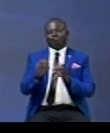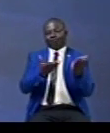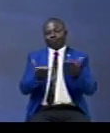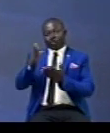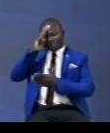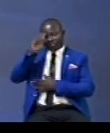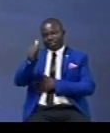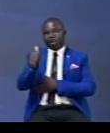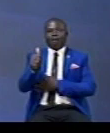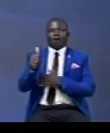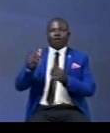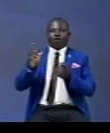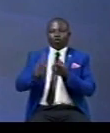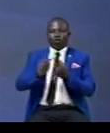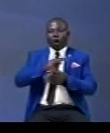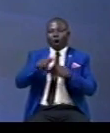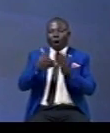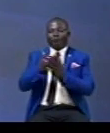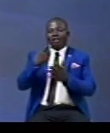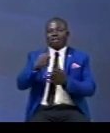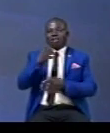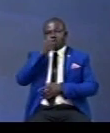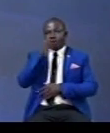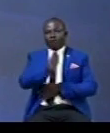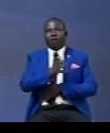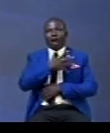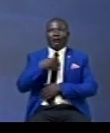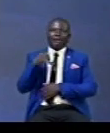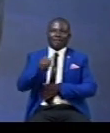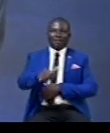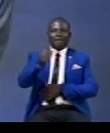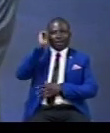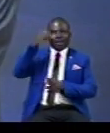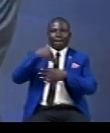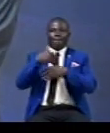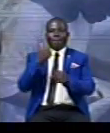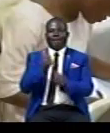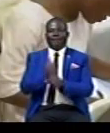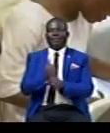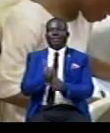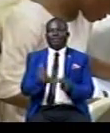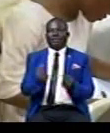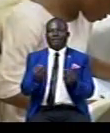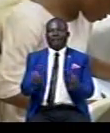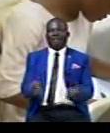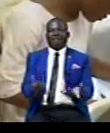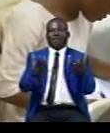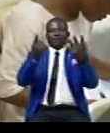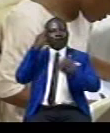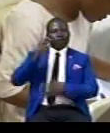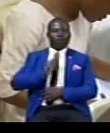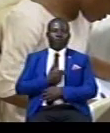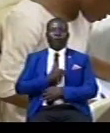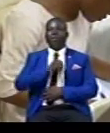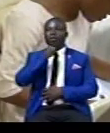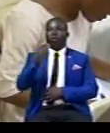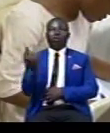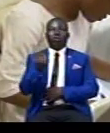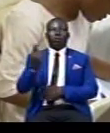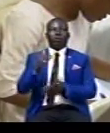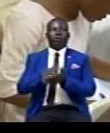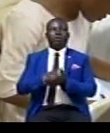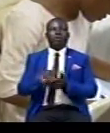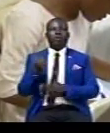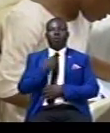all the evils, and yet he made a sacrifice for us. Not only that, we